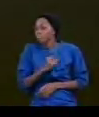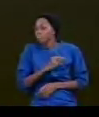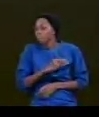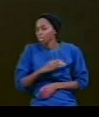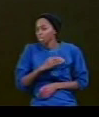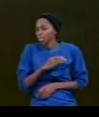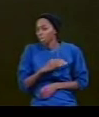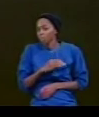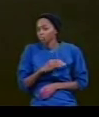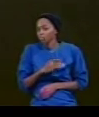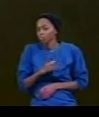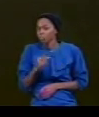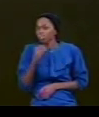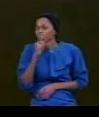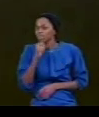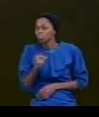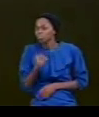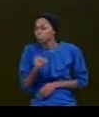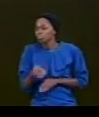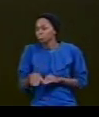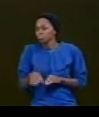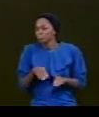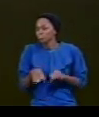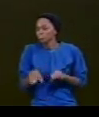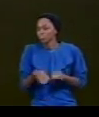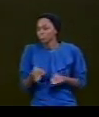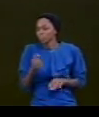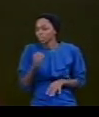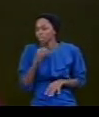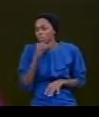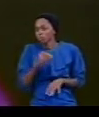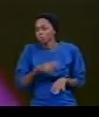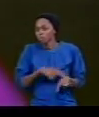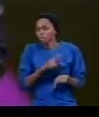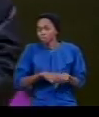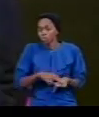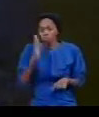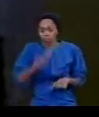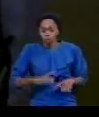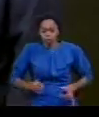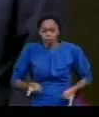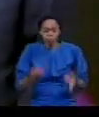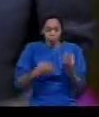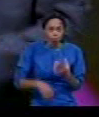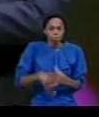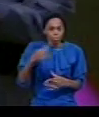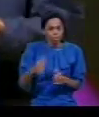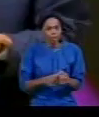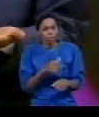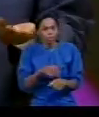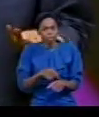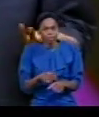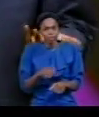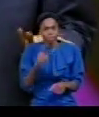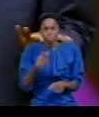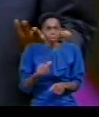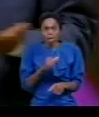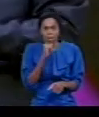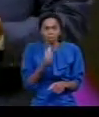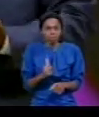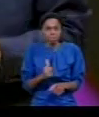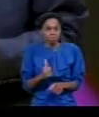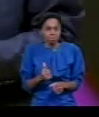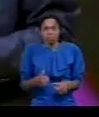the old action, the old feeling is what will pop up every time. You have not even, you